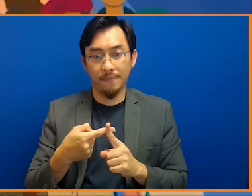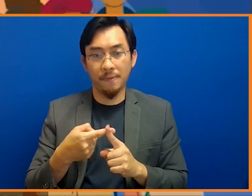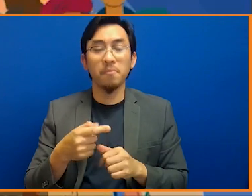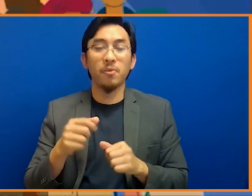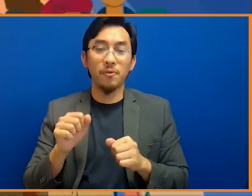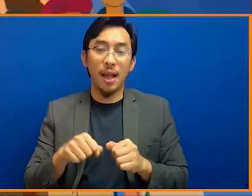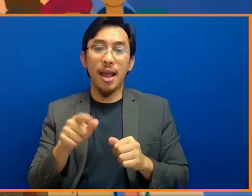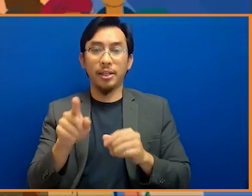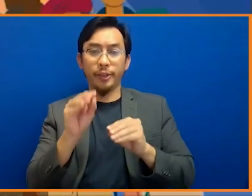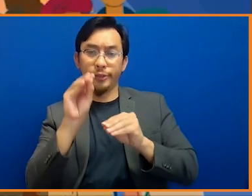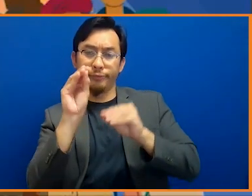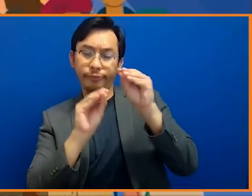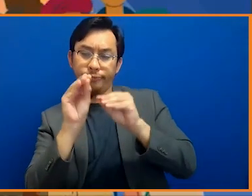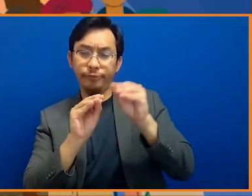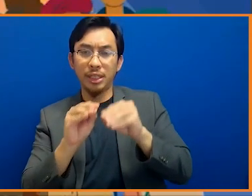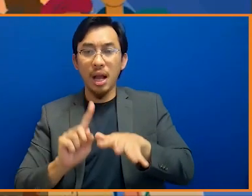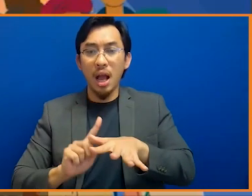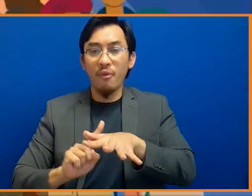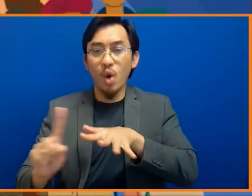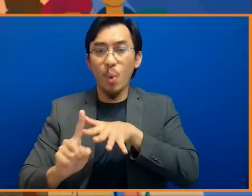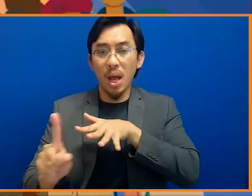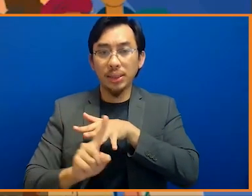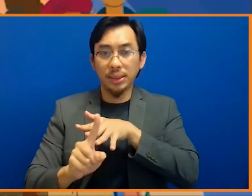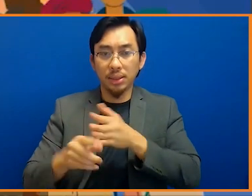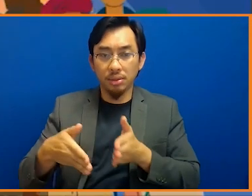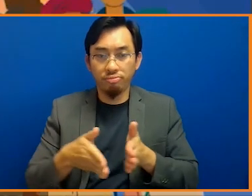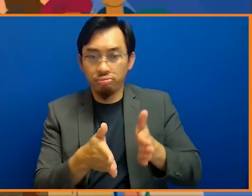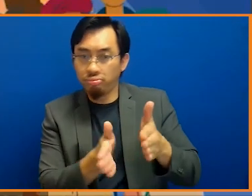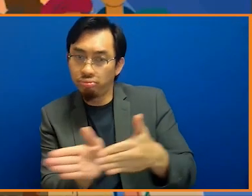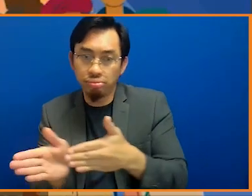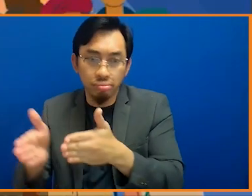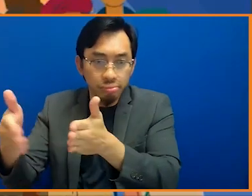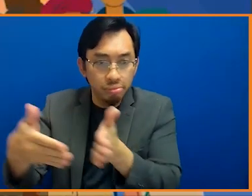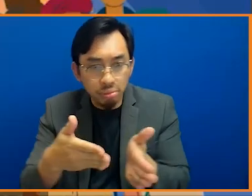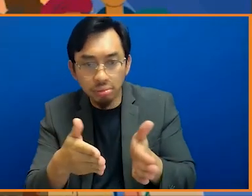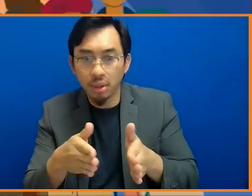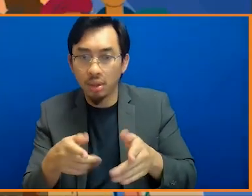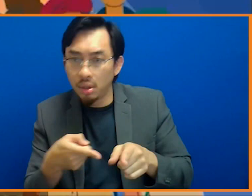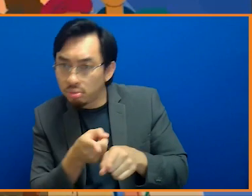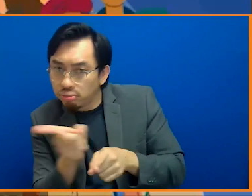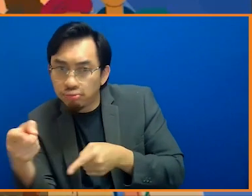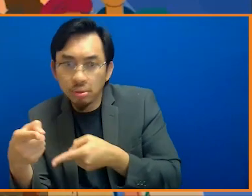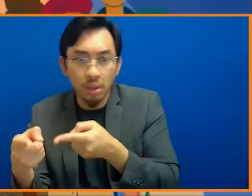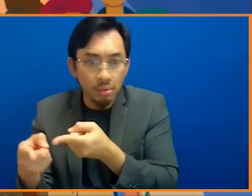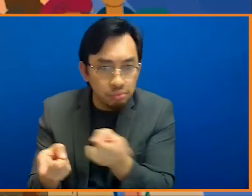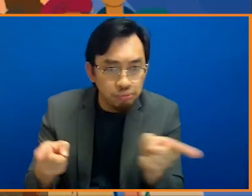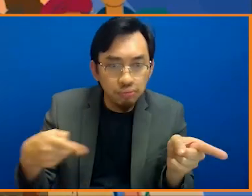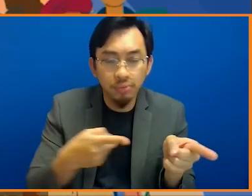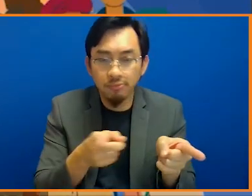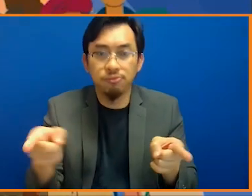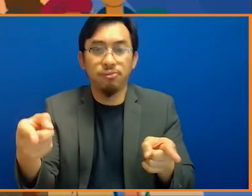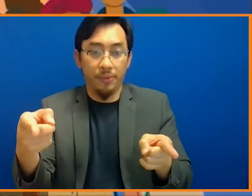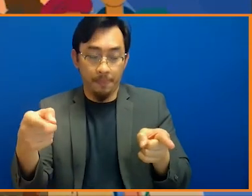we can suggest to the government to provide evacuation roads. And here we would